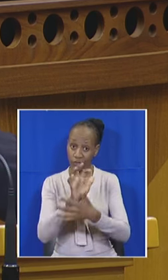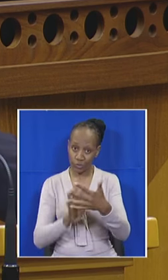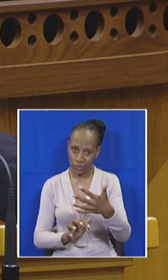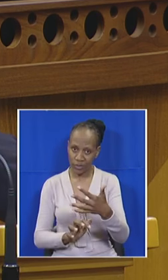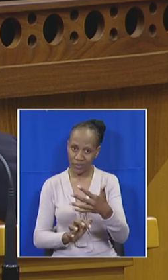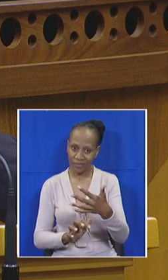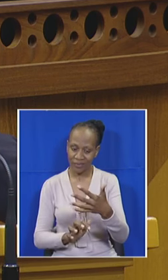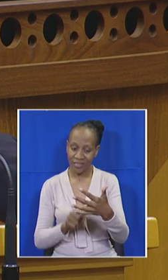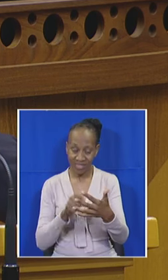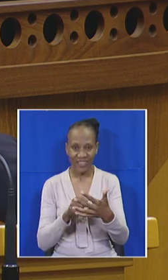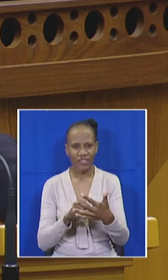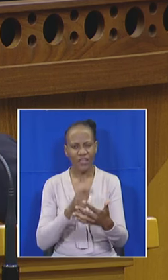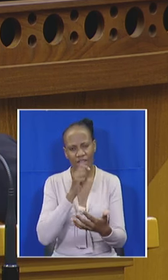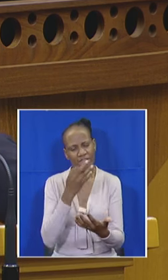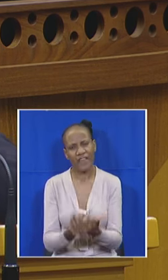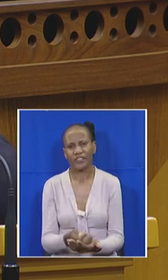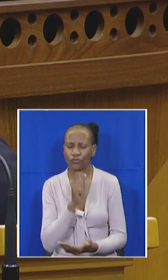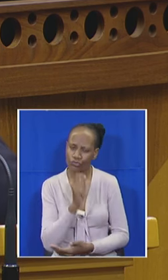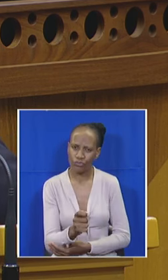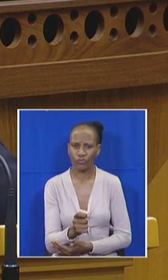a historic fact.